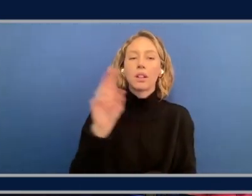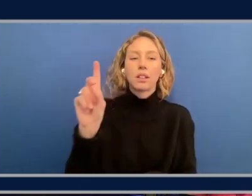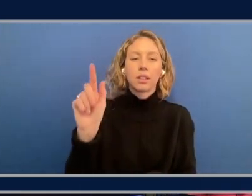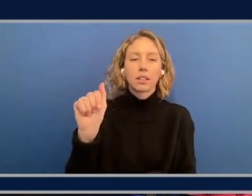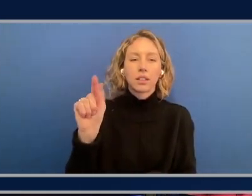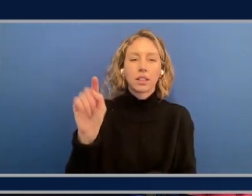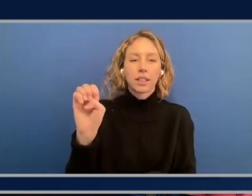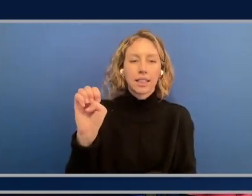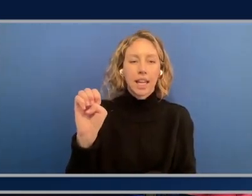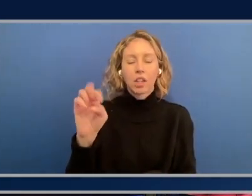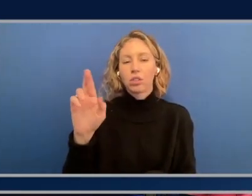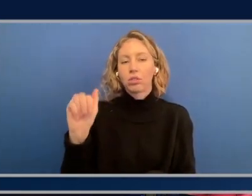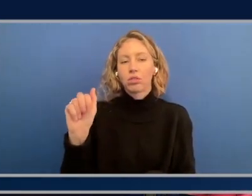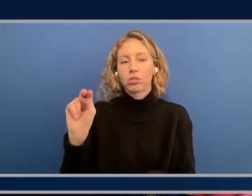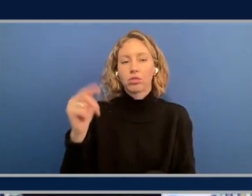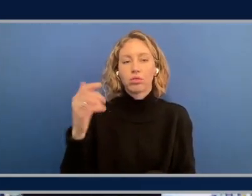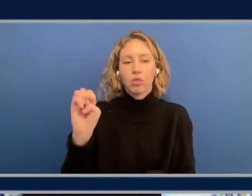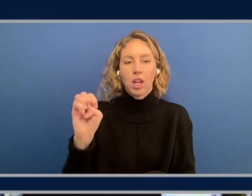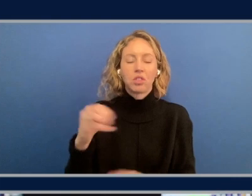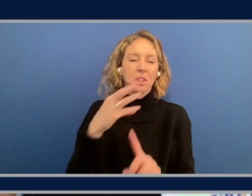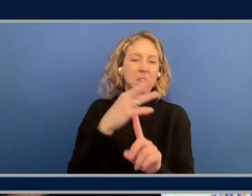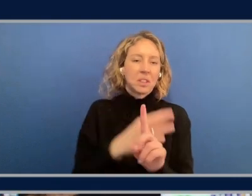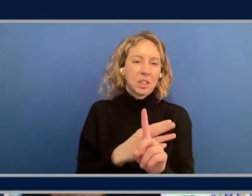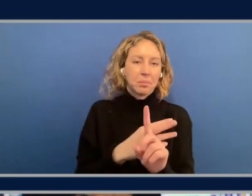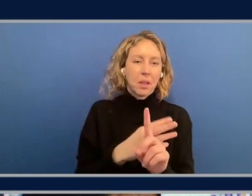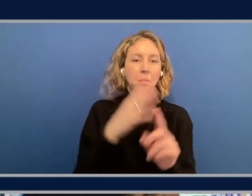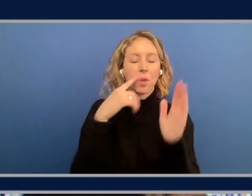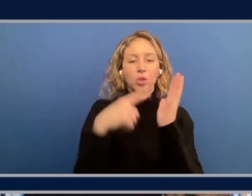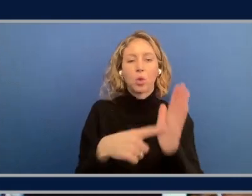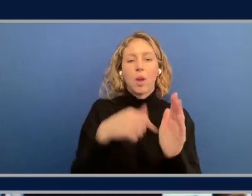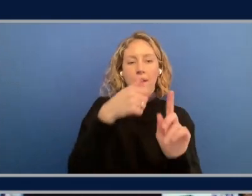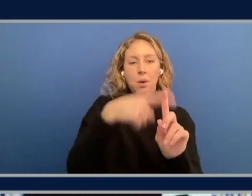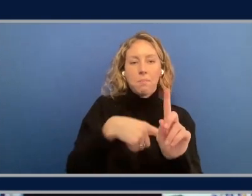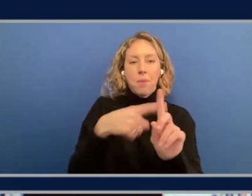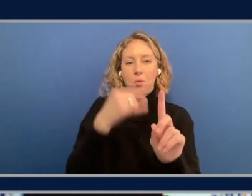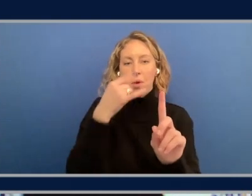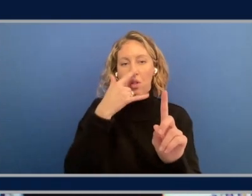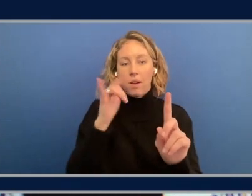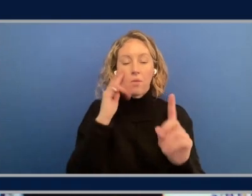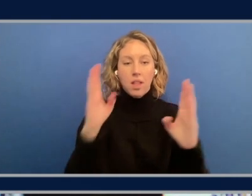most of the visual that show like a month over month. Okay. And then the other like